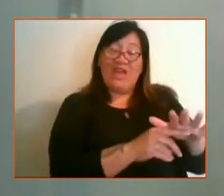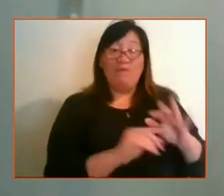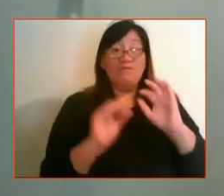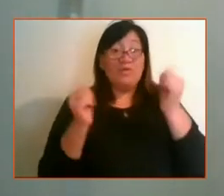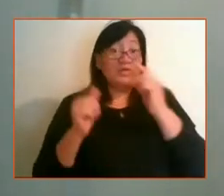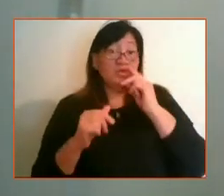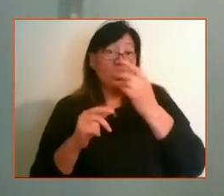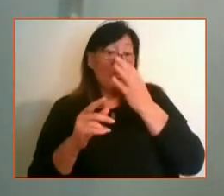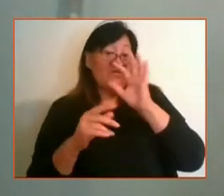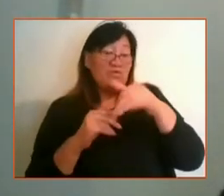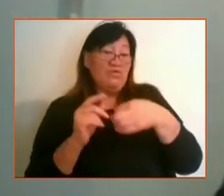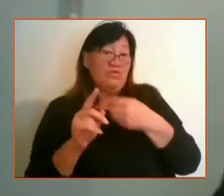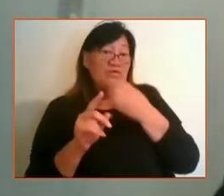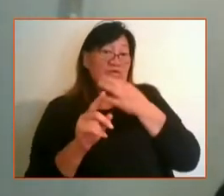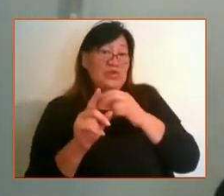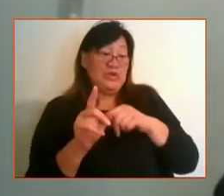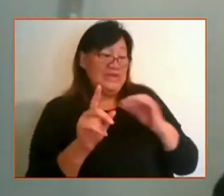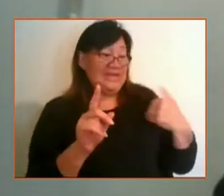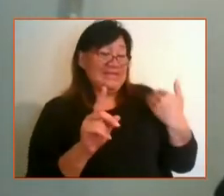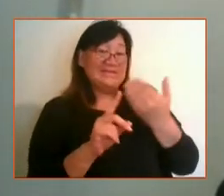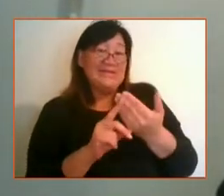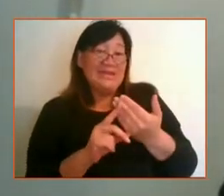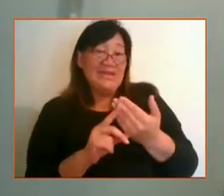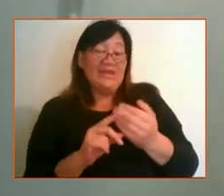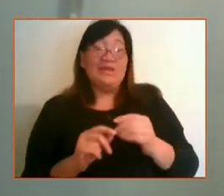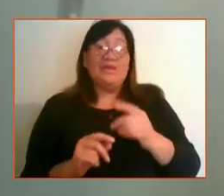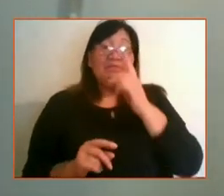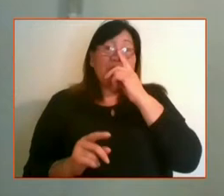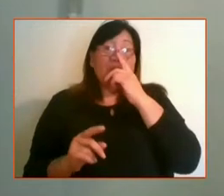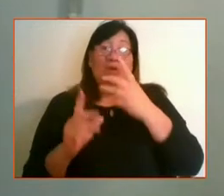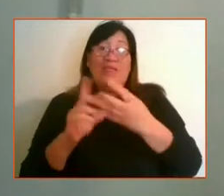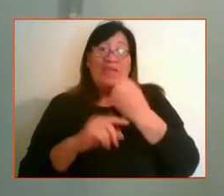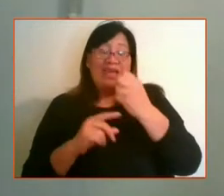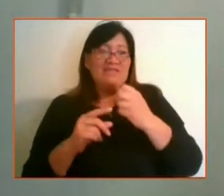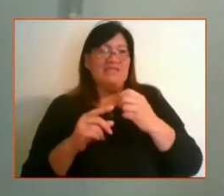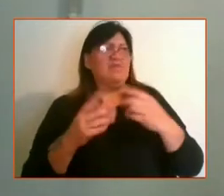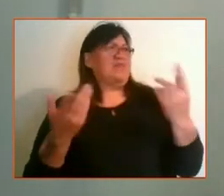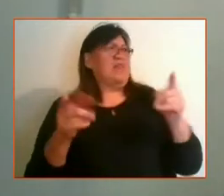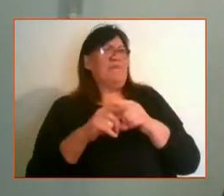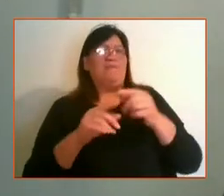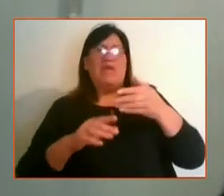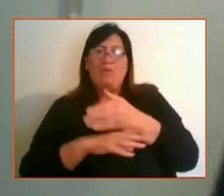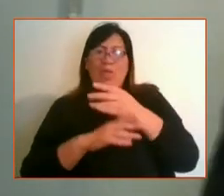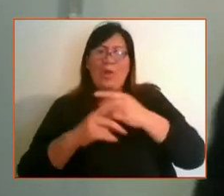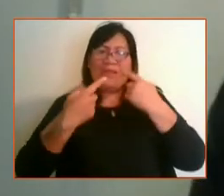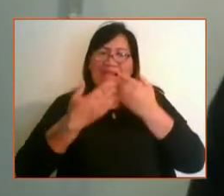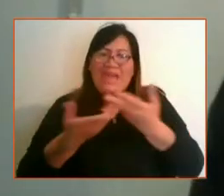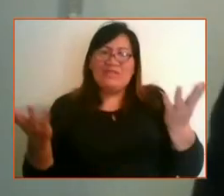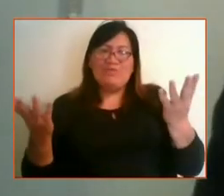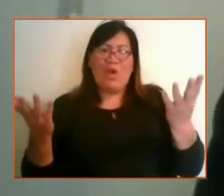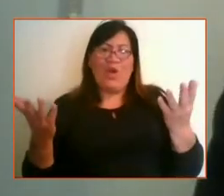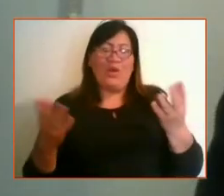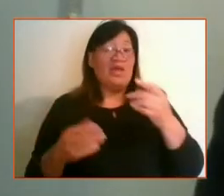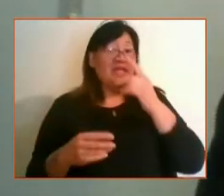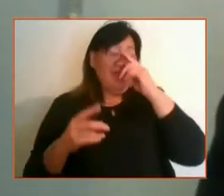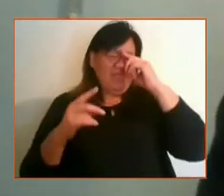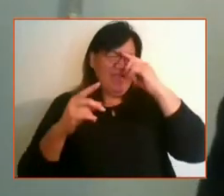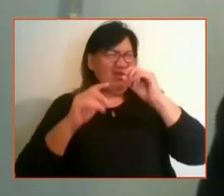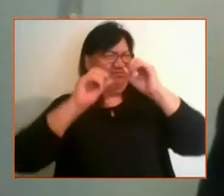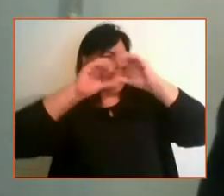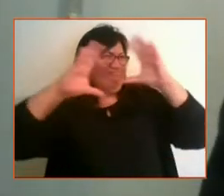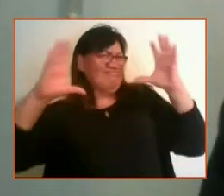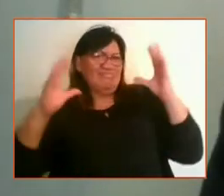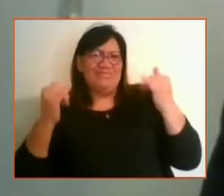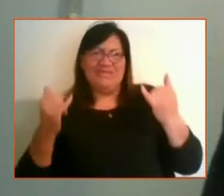of years with when they have their employment expos for those on benefit, they are thinking outside the square, and we do see